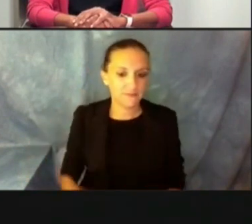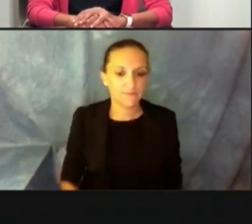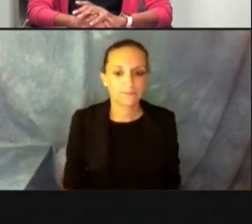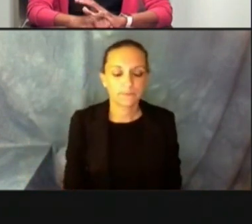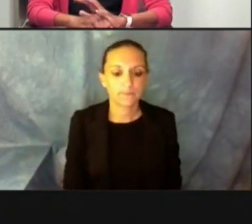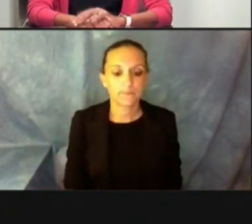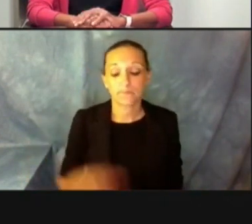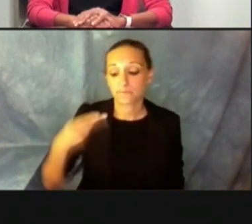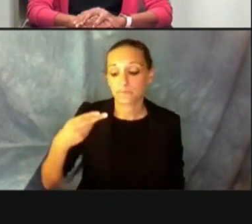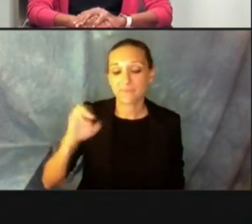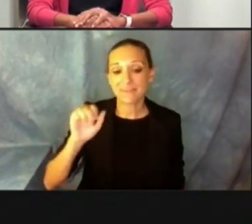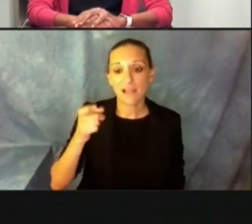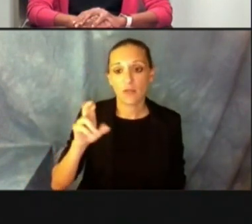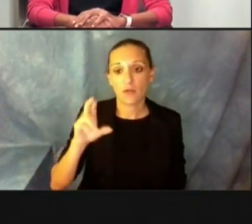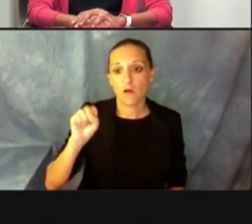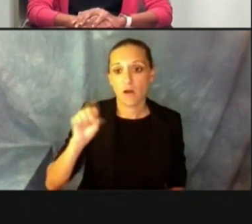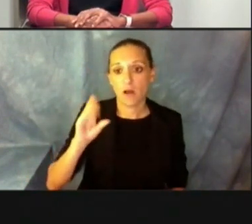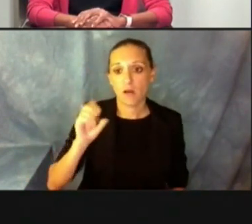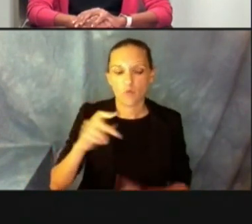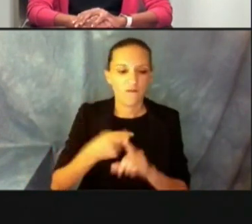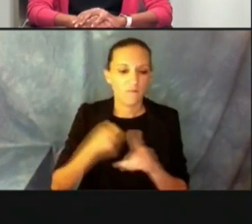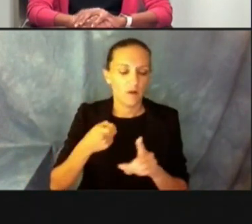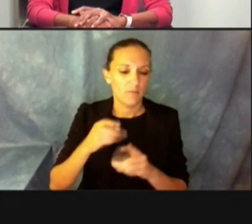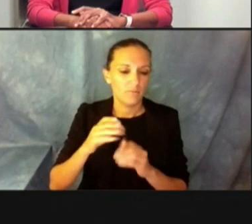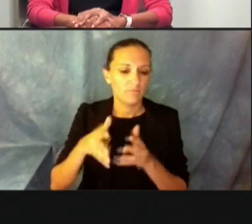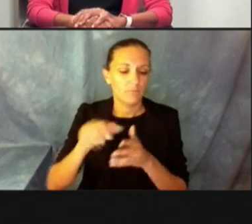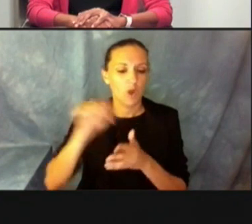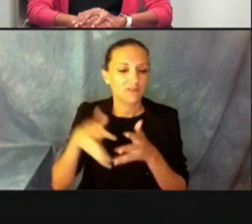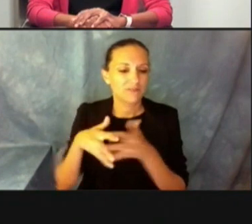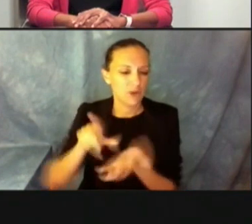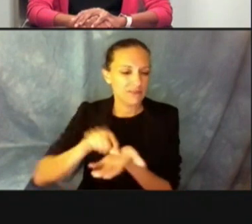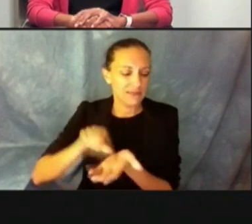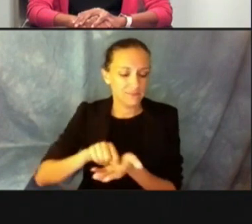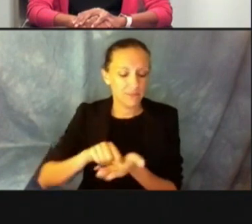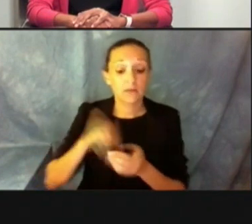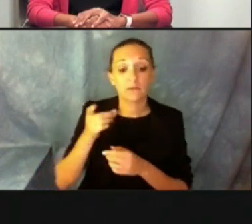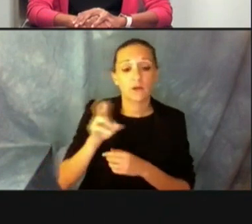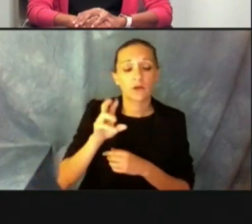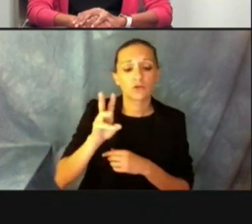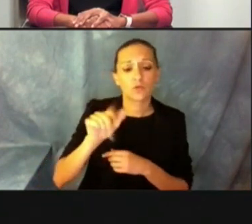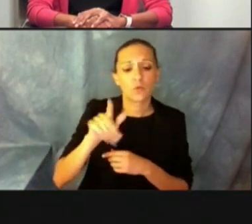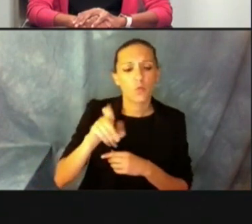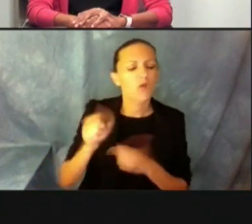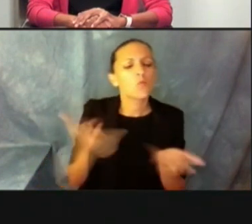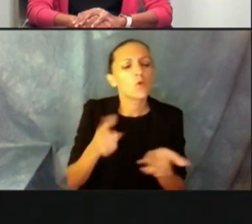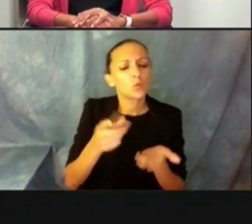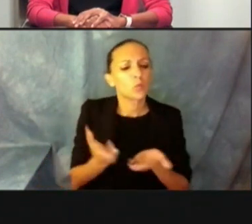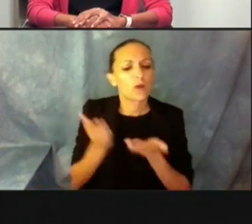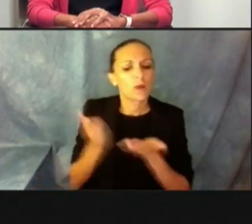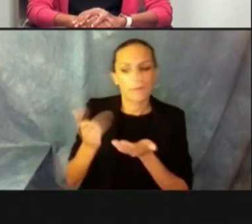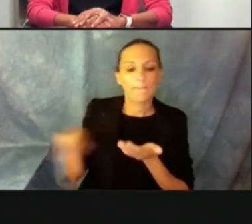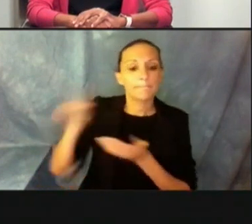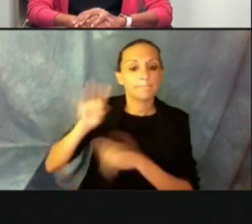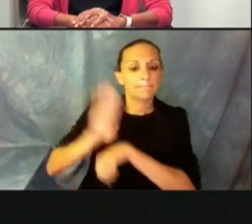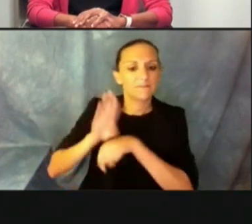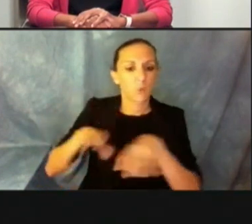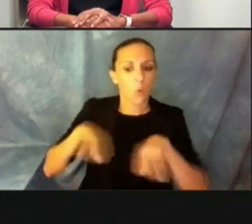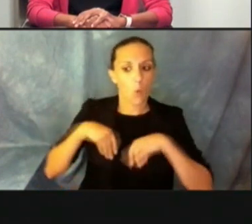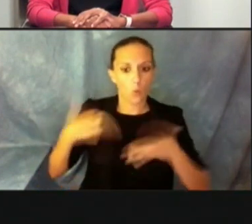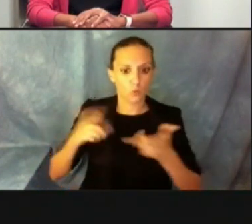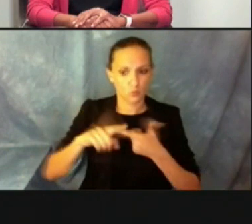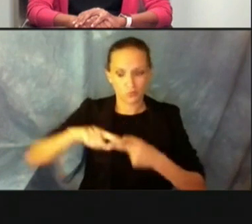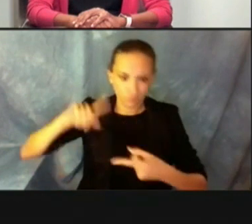Heather Osborne with the Austin American-Statesman. Dr. Watts, what do you recommend business owners do to help